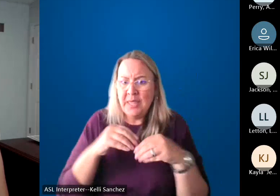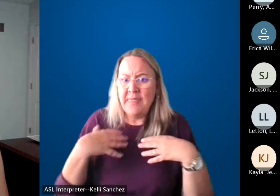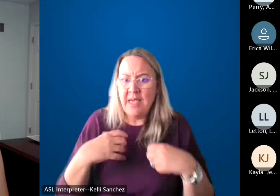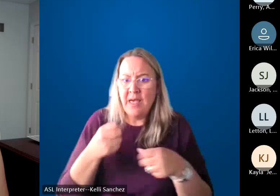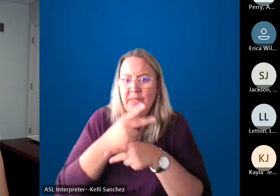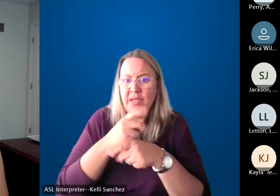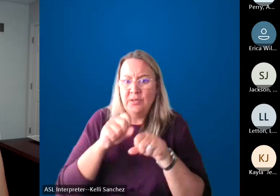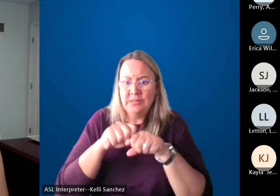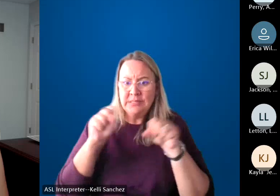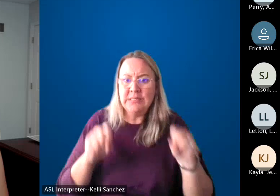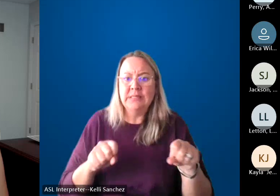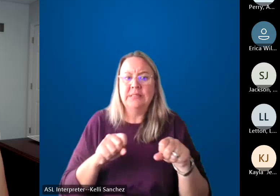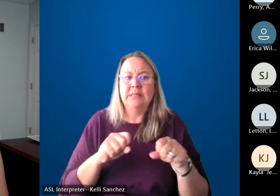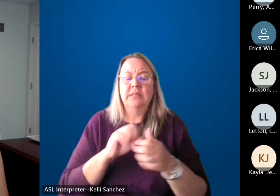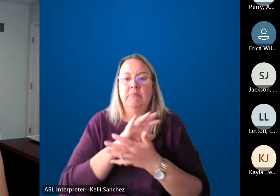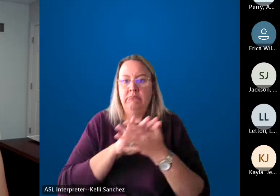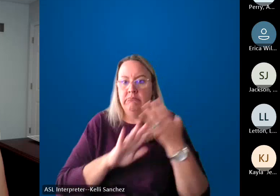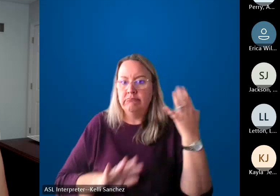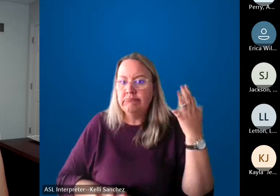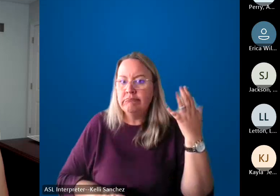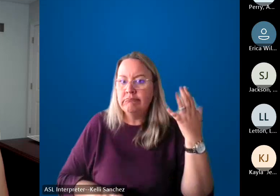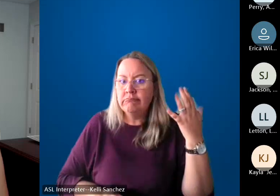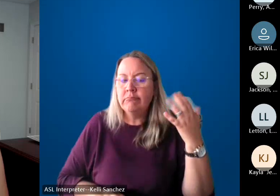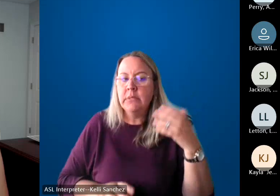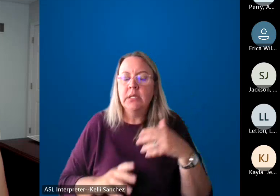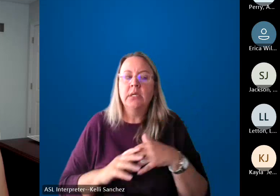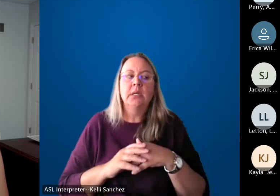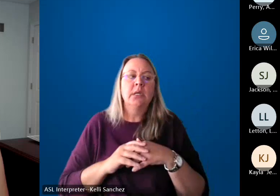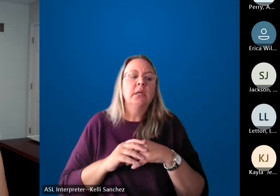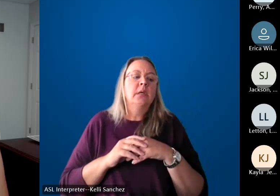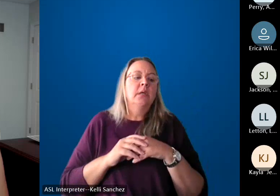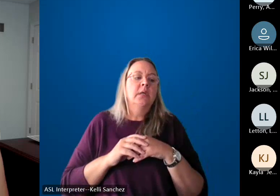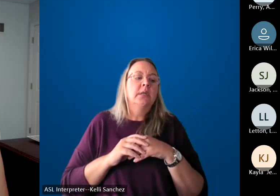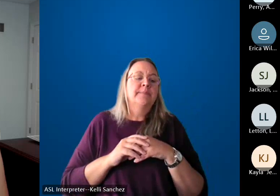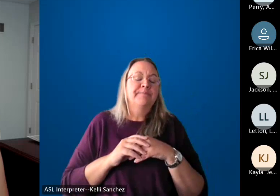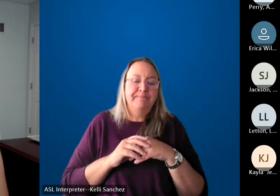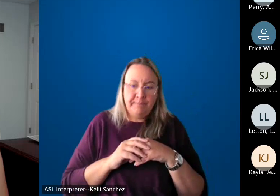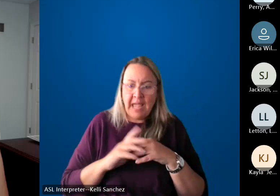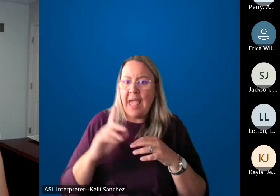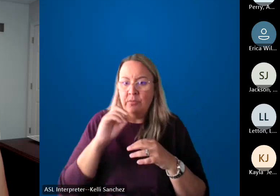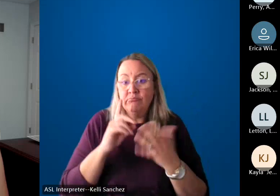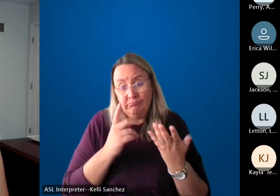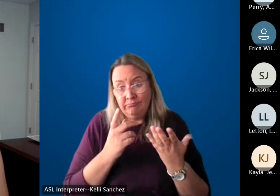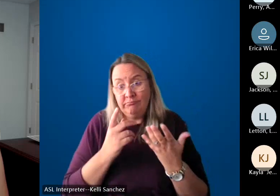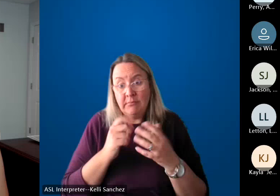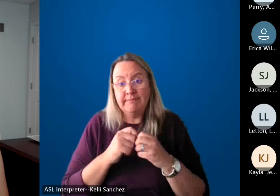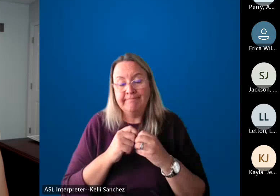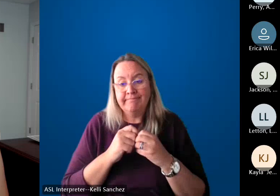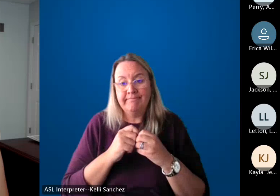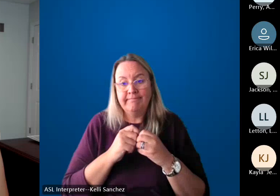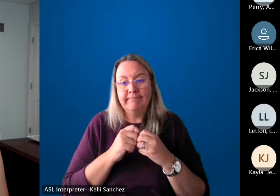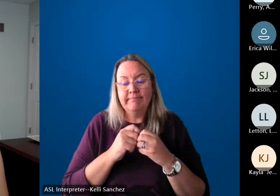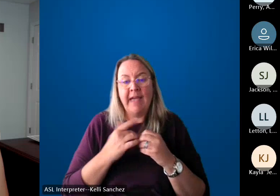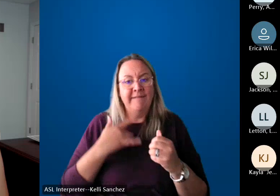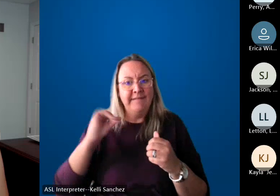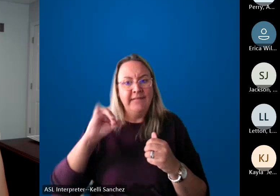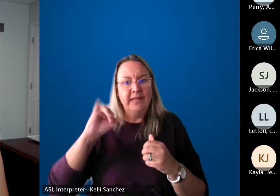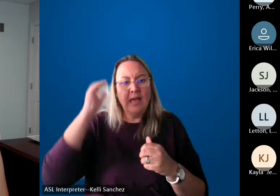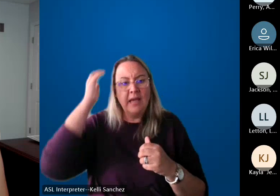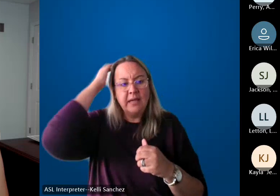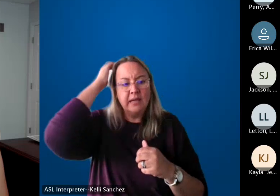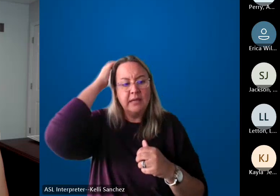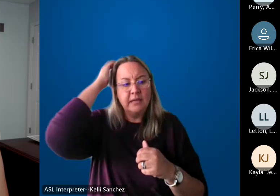system because of comortalities and things of that nature. And I just feel as if we need